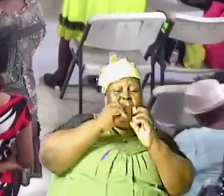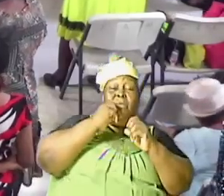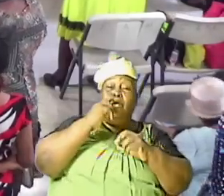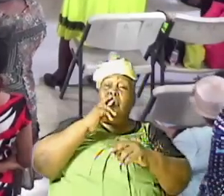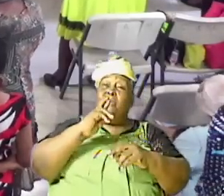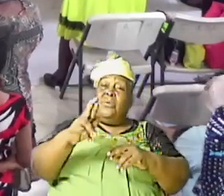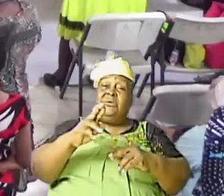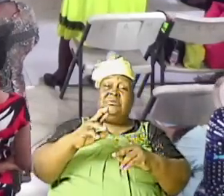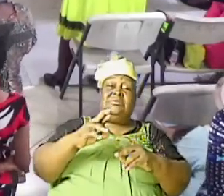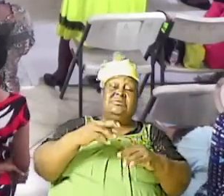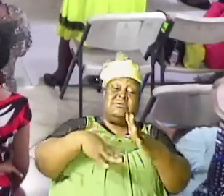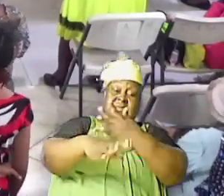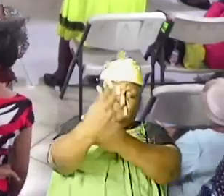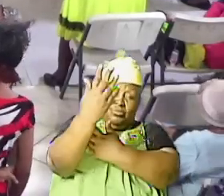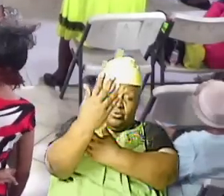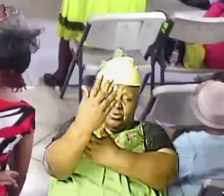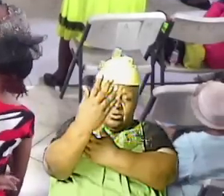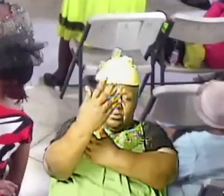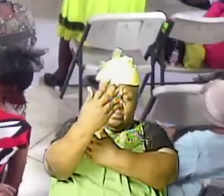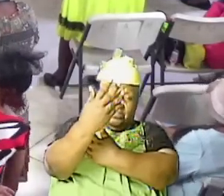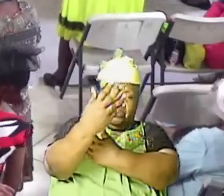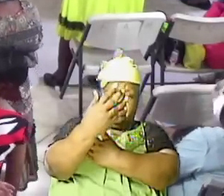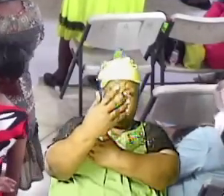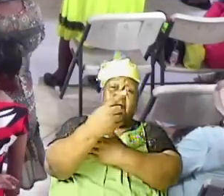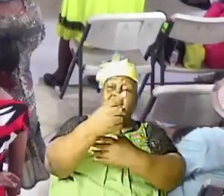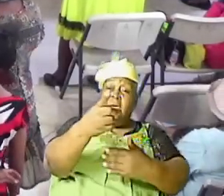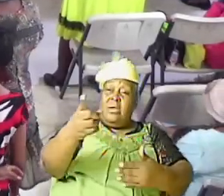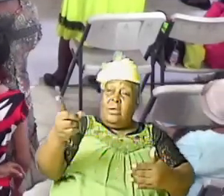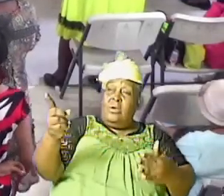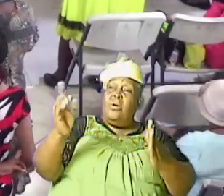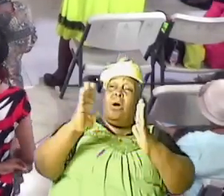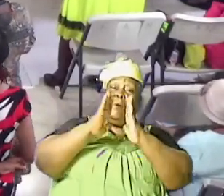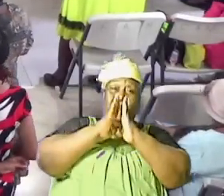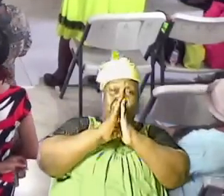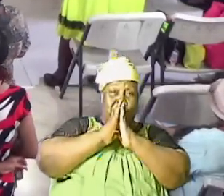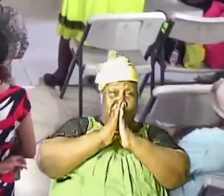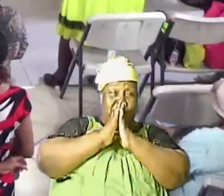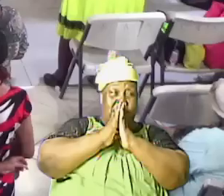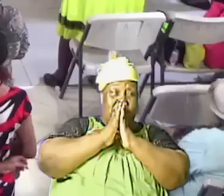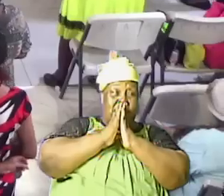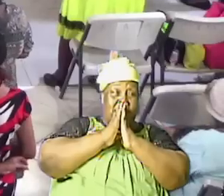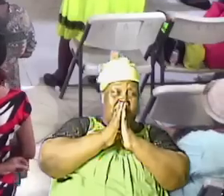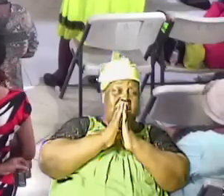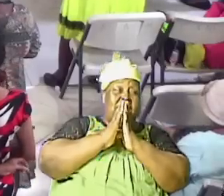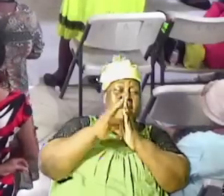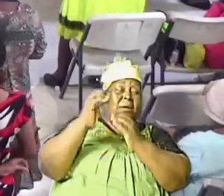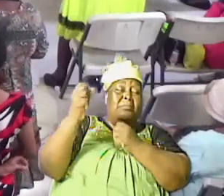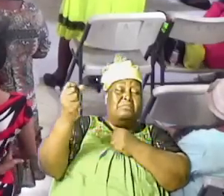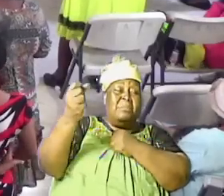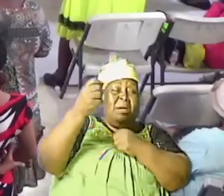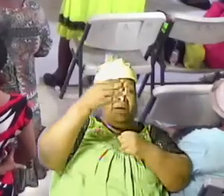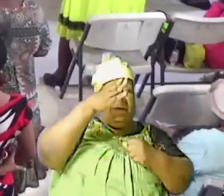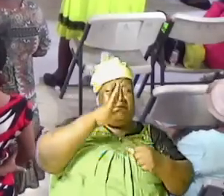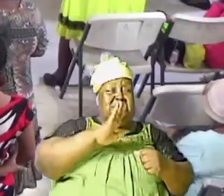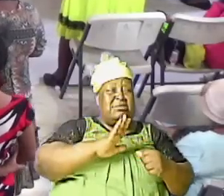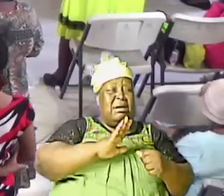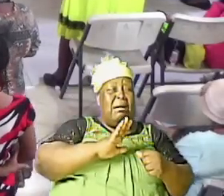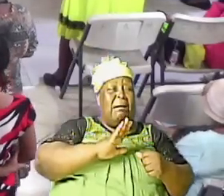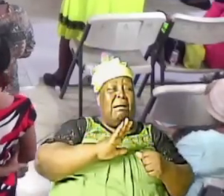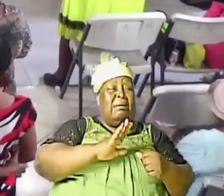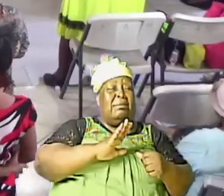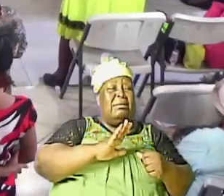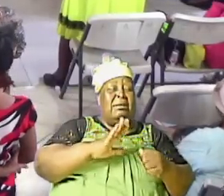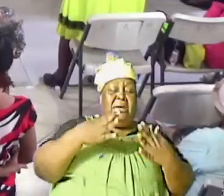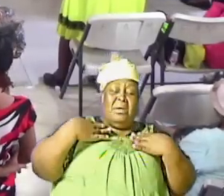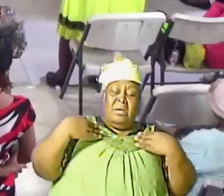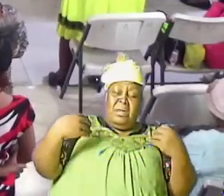it before the Lord, whatever that is. Saints of God, let us intercede on the behalf of those requests. Mighty God, you're a healer